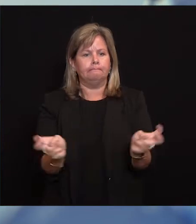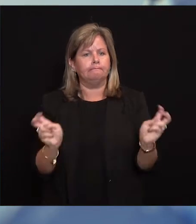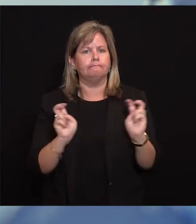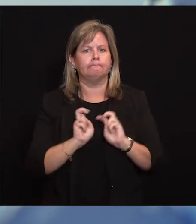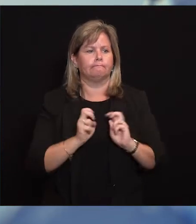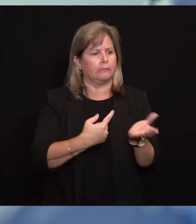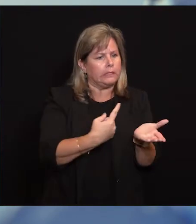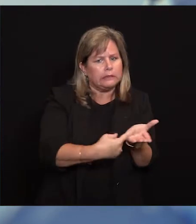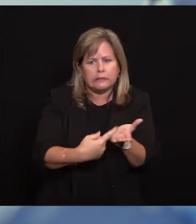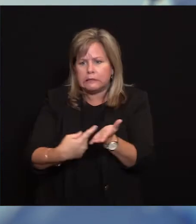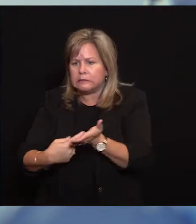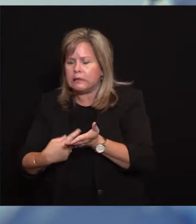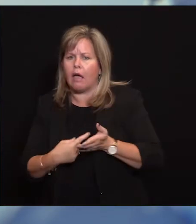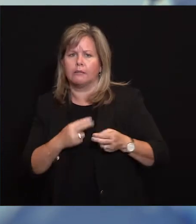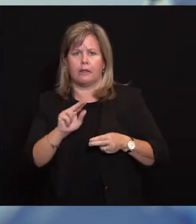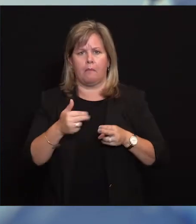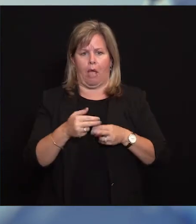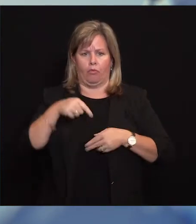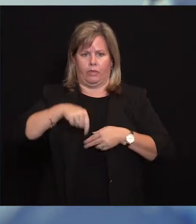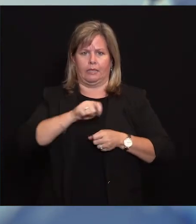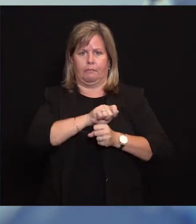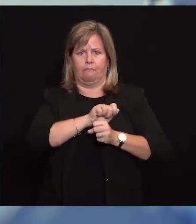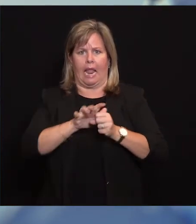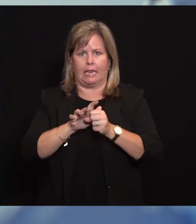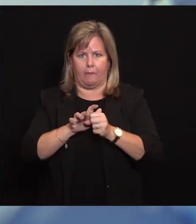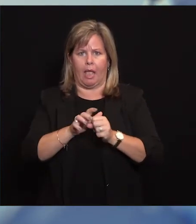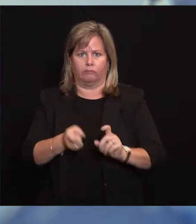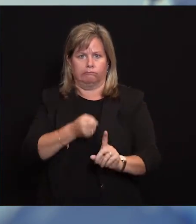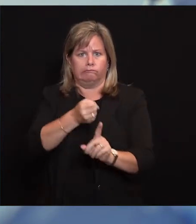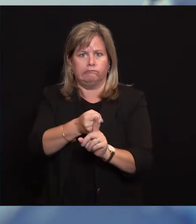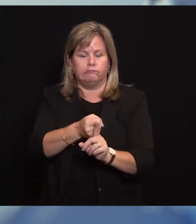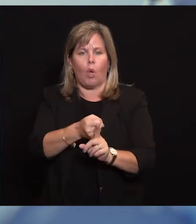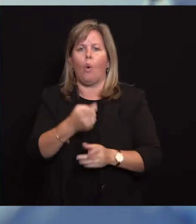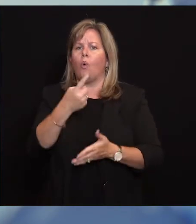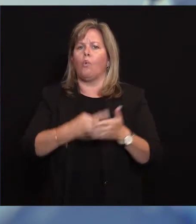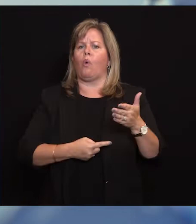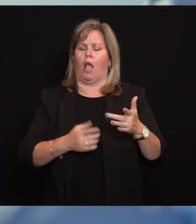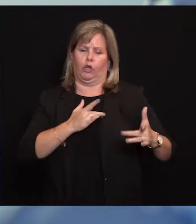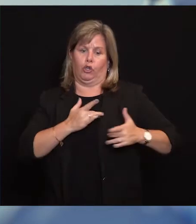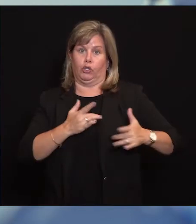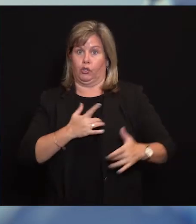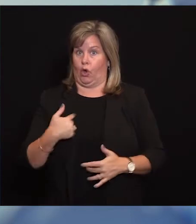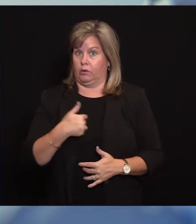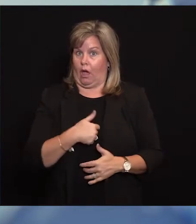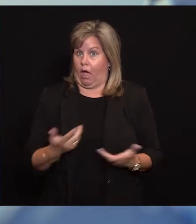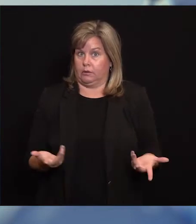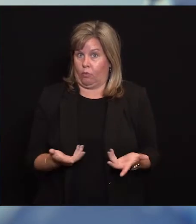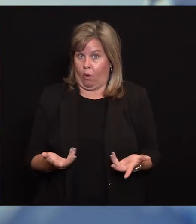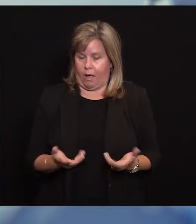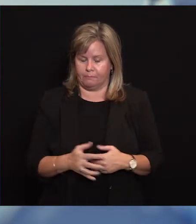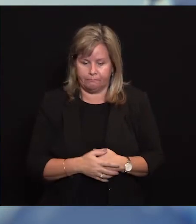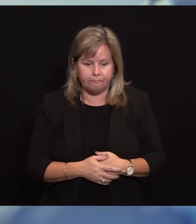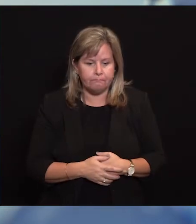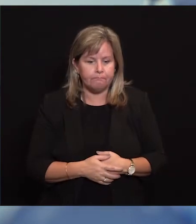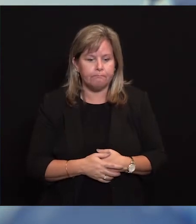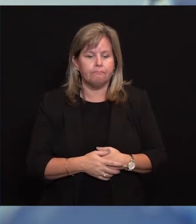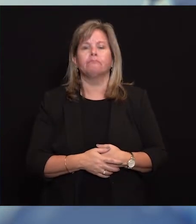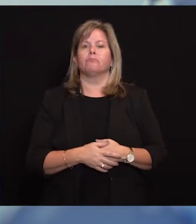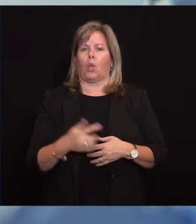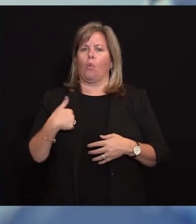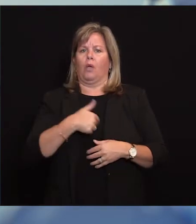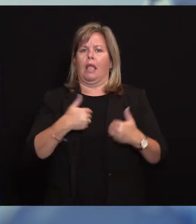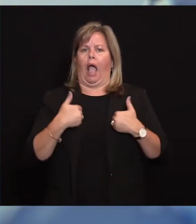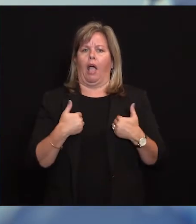this pandemic and the things that concerned us going forward, you would have heard about a number of things, including 4